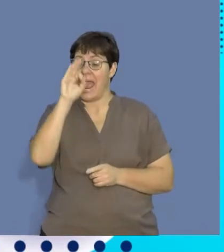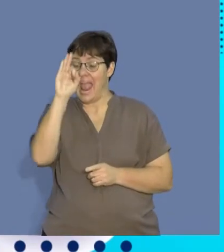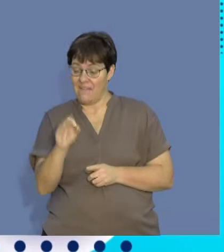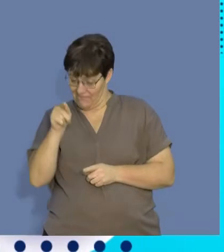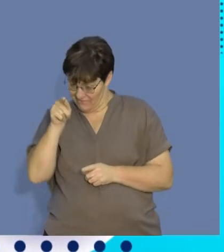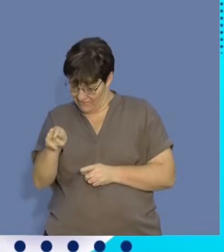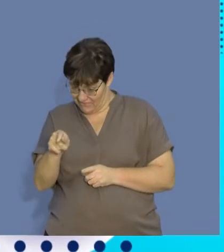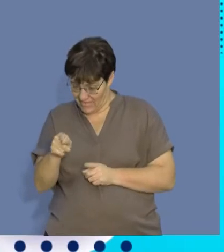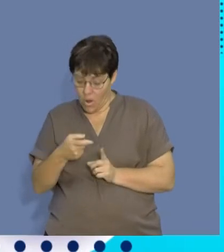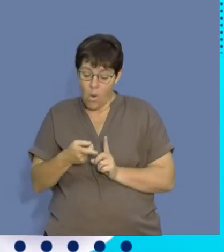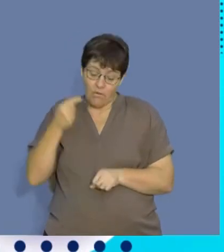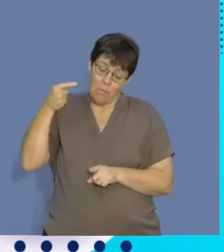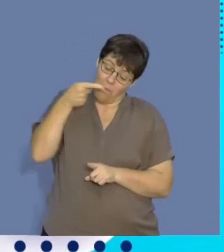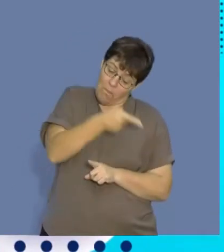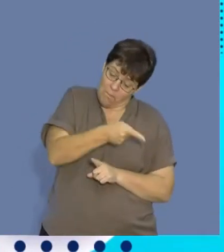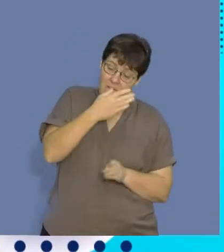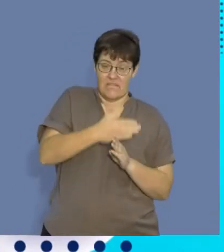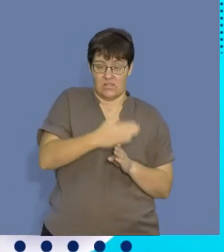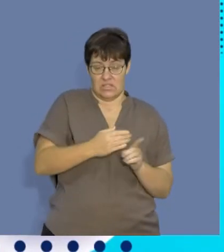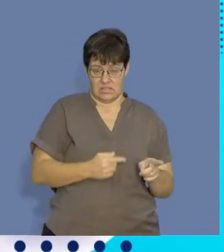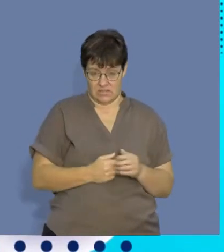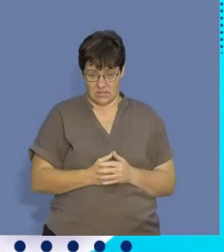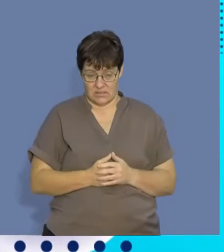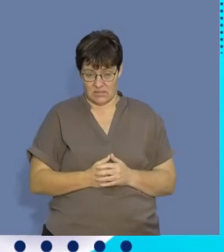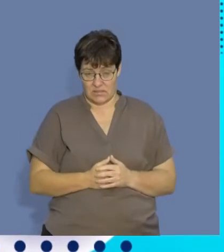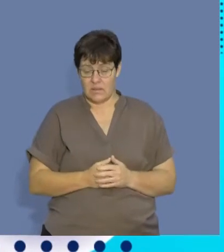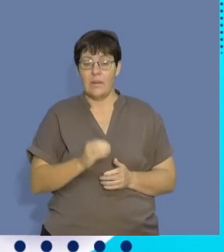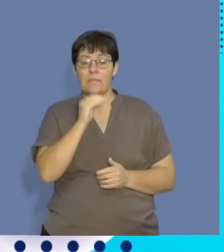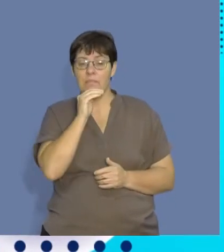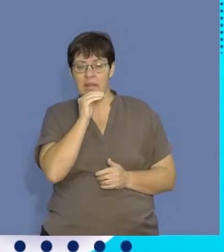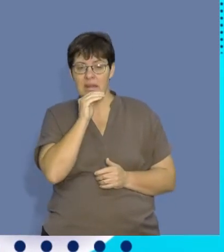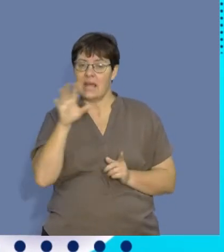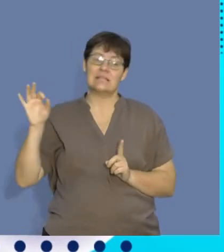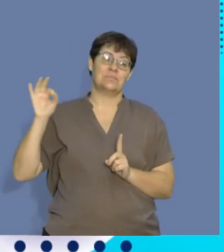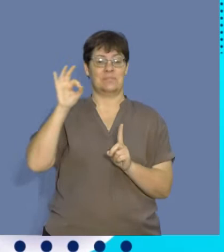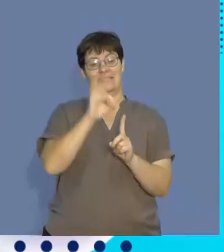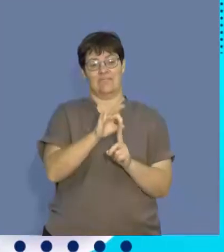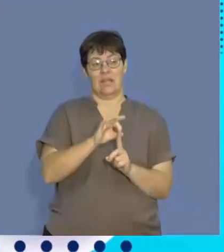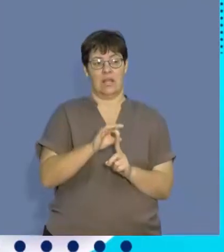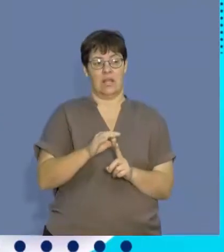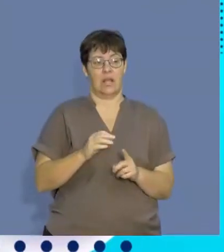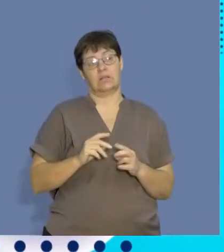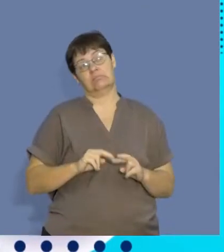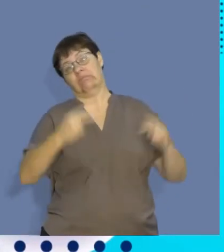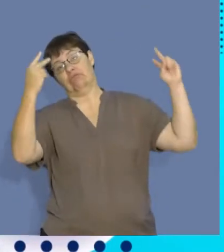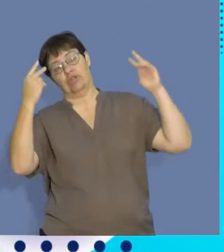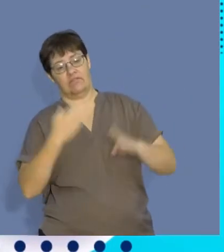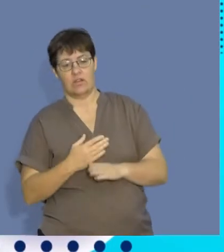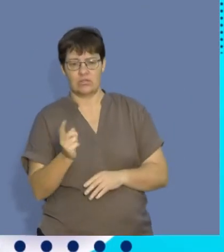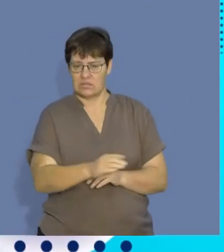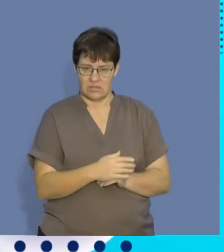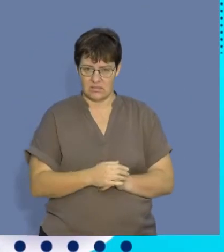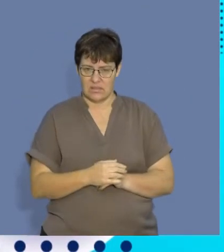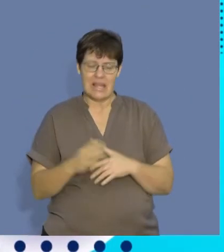the label of the function that you are talking about. Not that it means a specific type of a function. No, it can